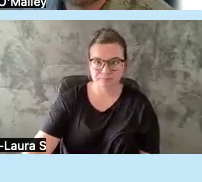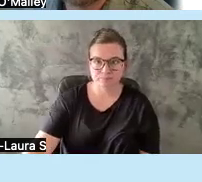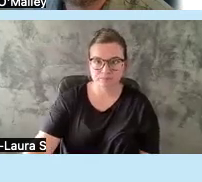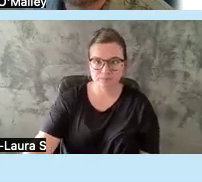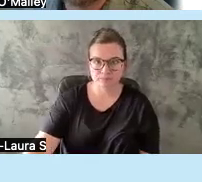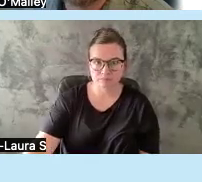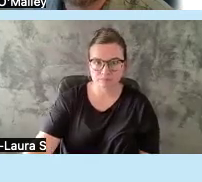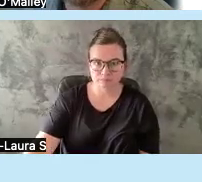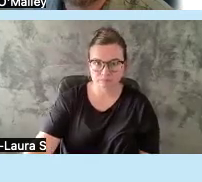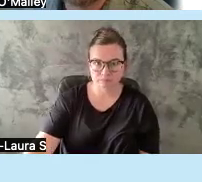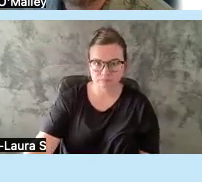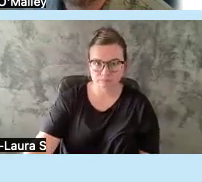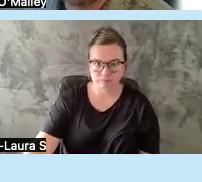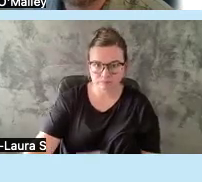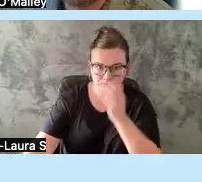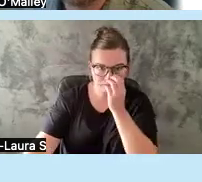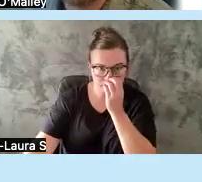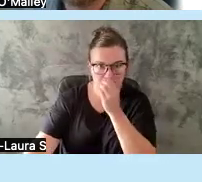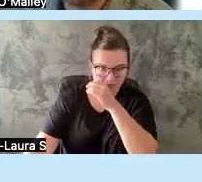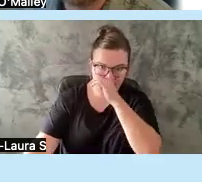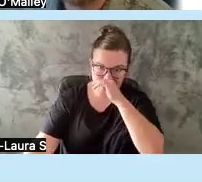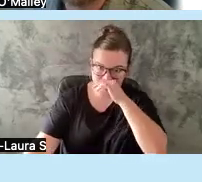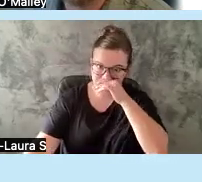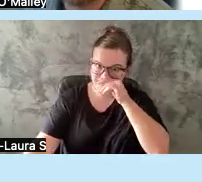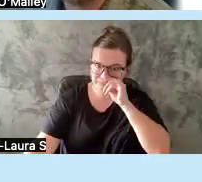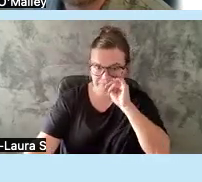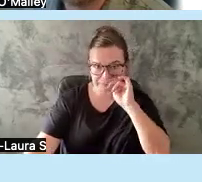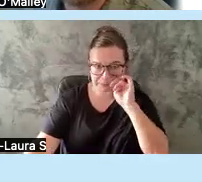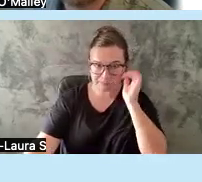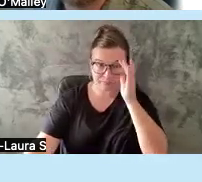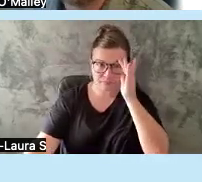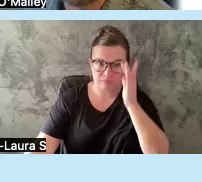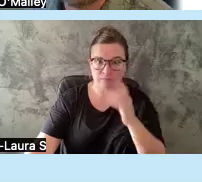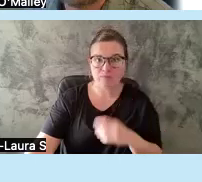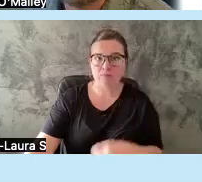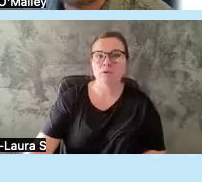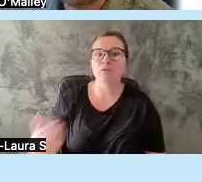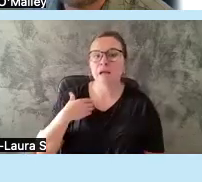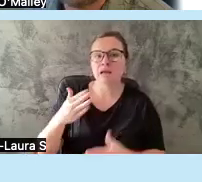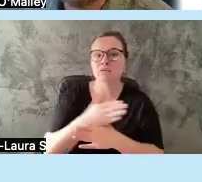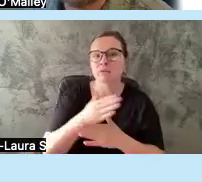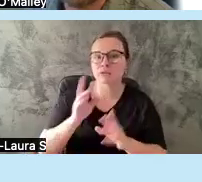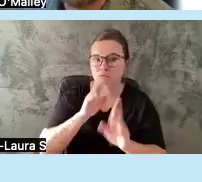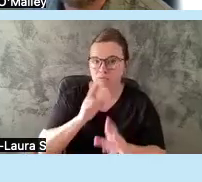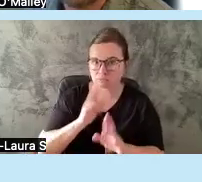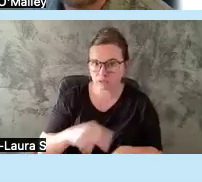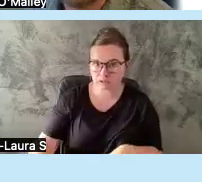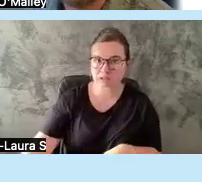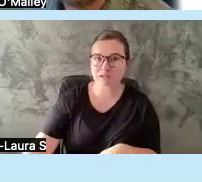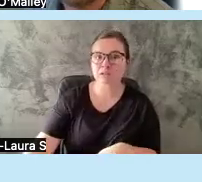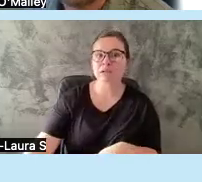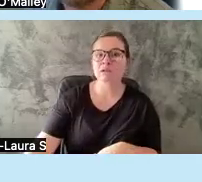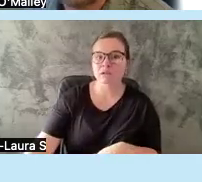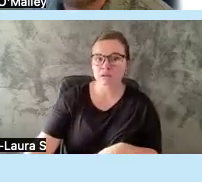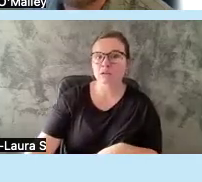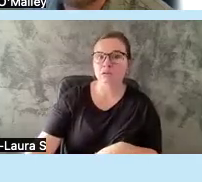Oh, so do I need to share the results? There we go. I didn't realize I needed to do that. So yeah, so we had a range of responses, are pretty spread out there,